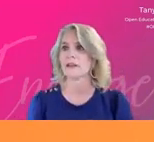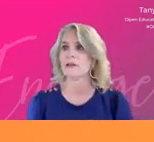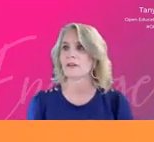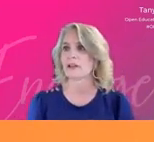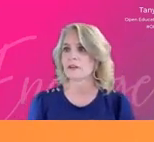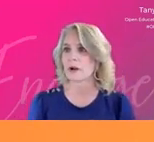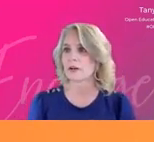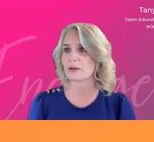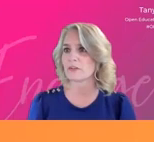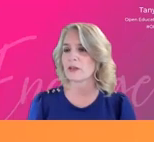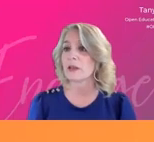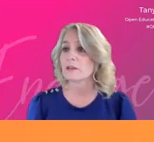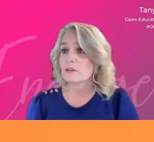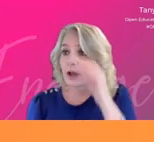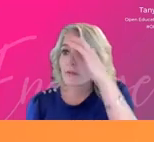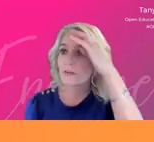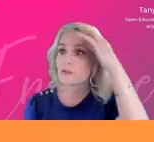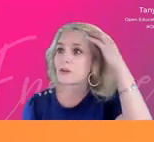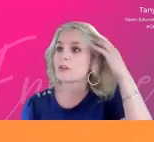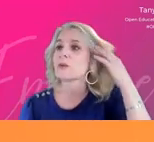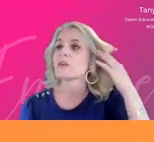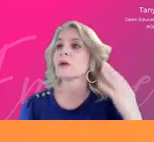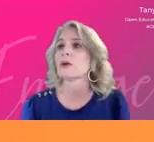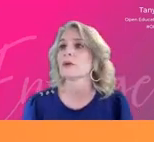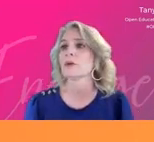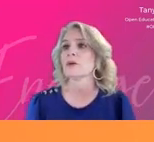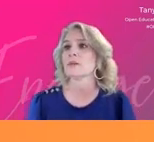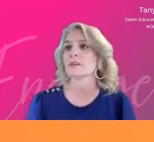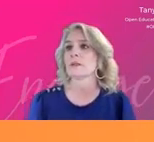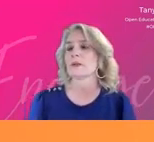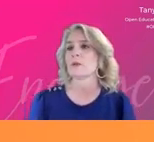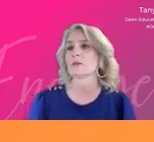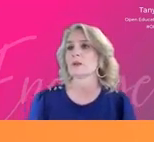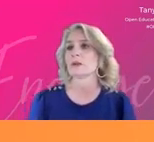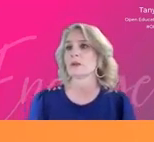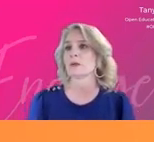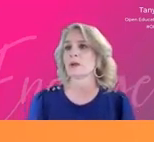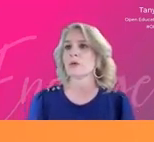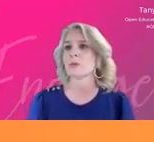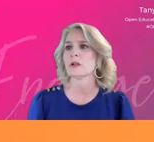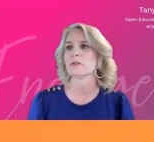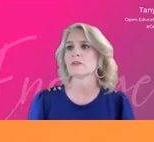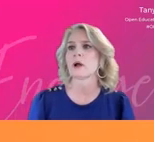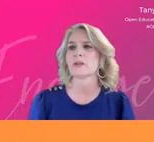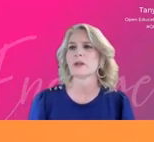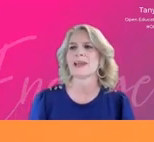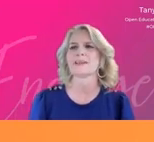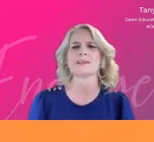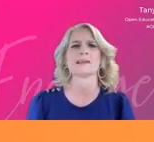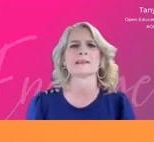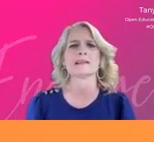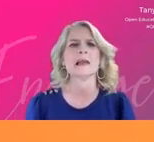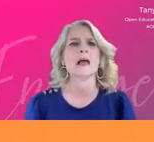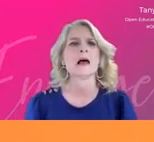and faculty partners. Did you have situations where someone created a renewable assignment that wasn't really renewable? If so, how did you